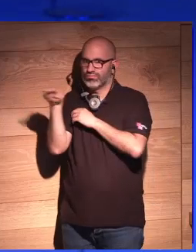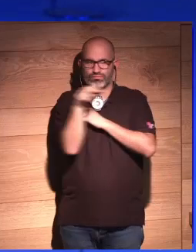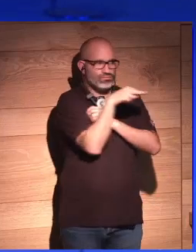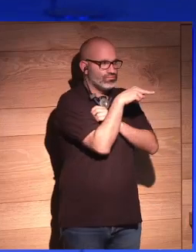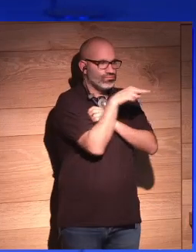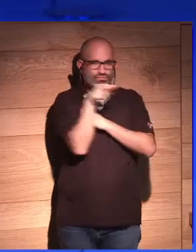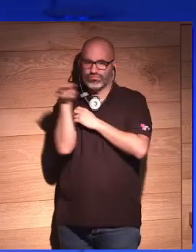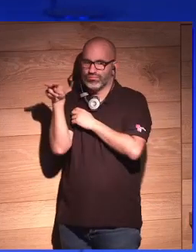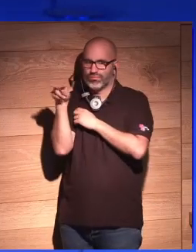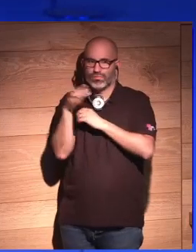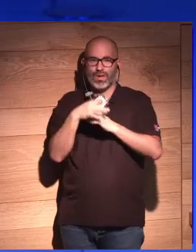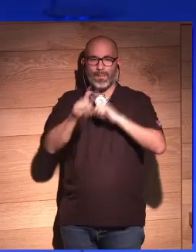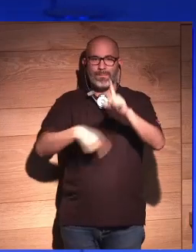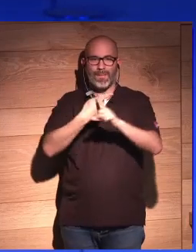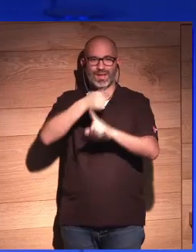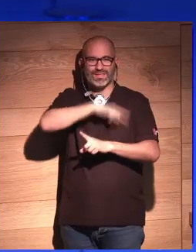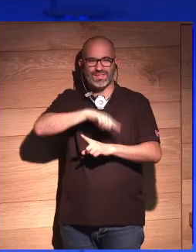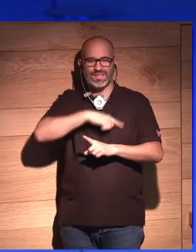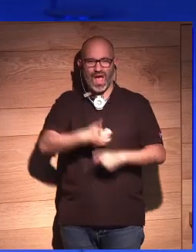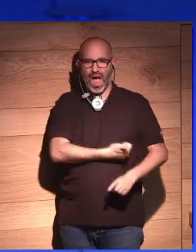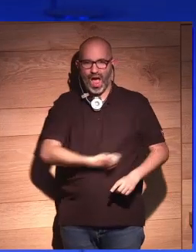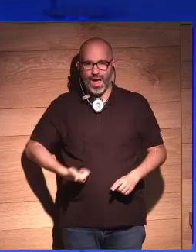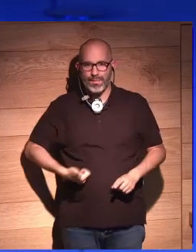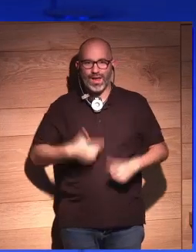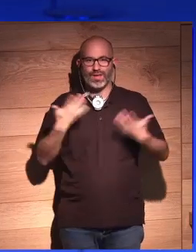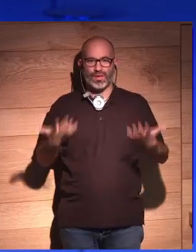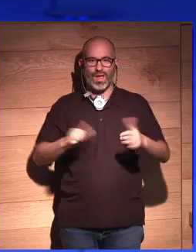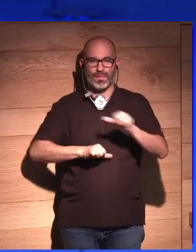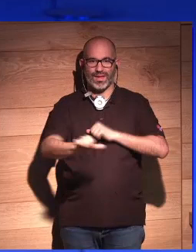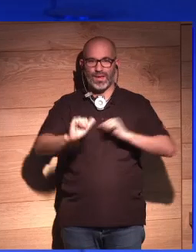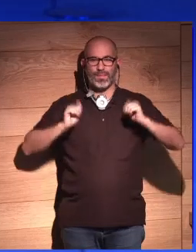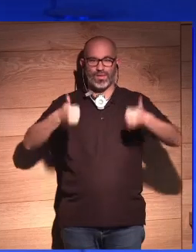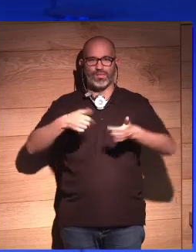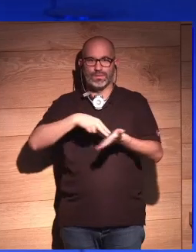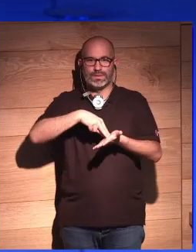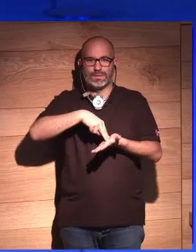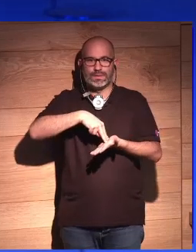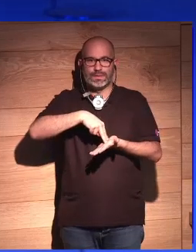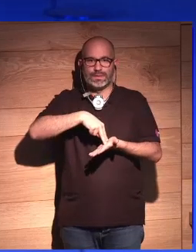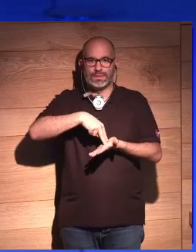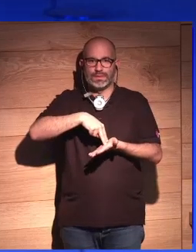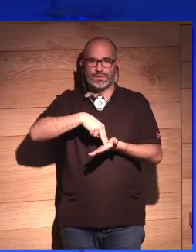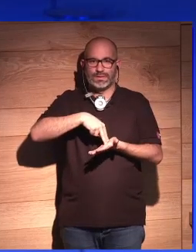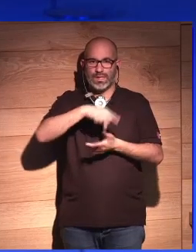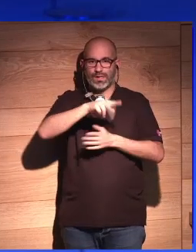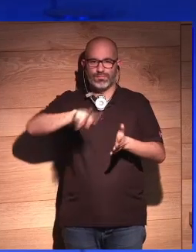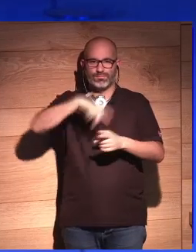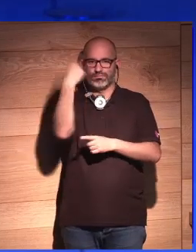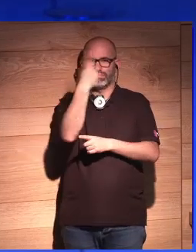food, and he started to tremble, and he fell out from a diabetic coma, fell onto the ground,